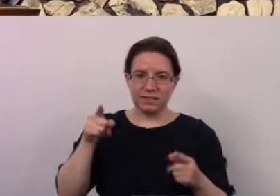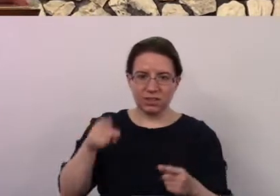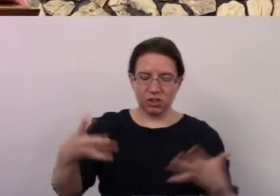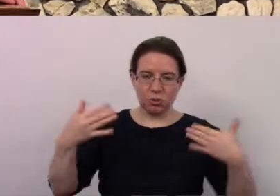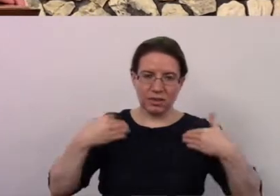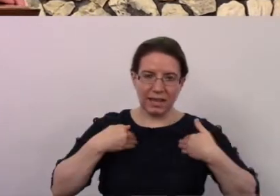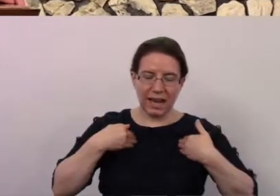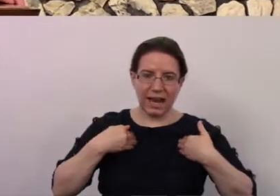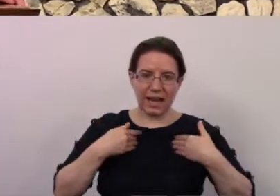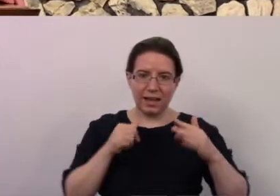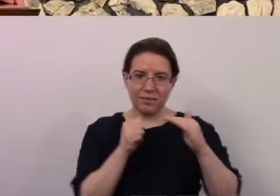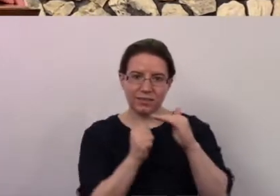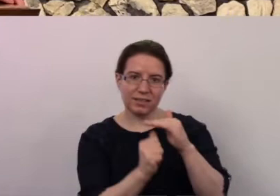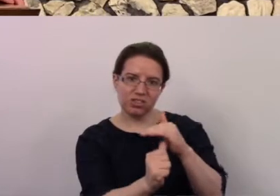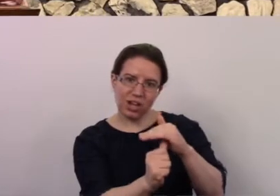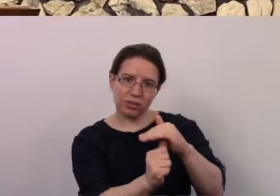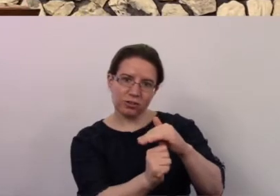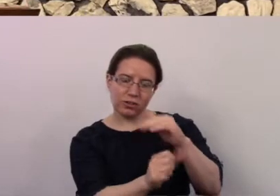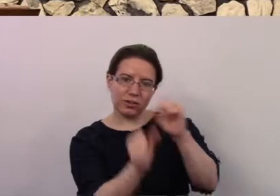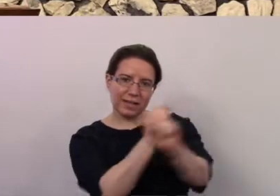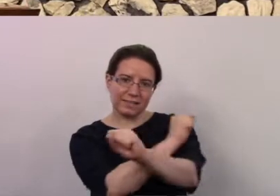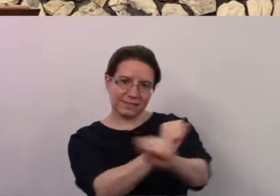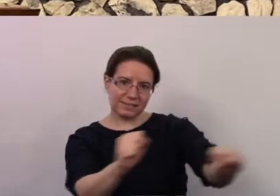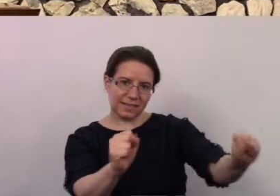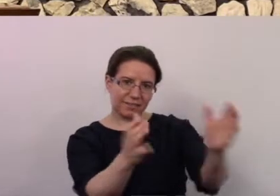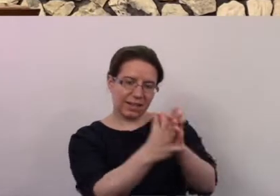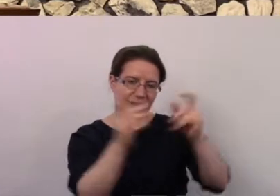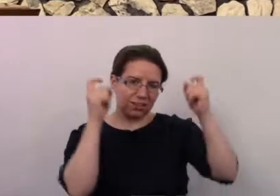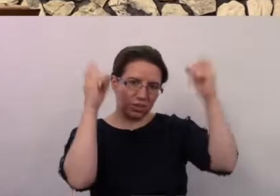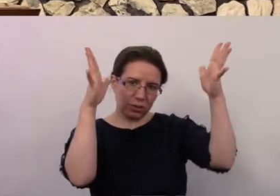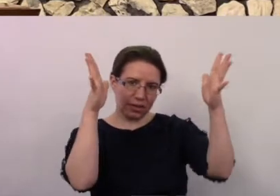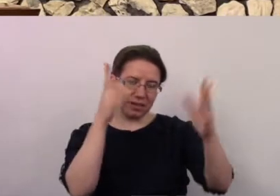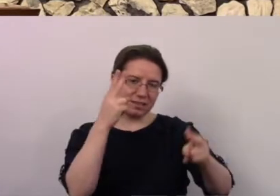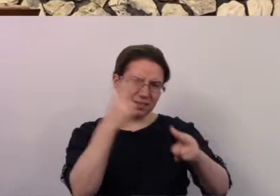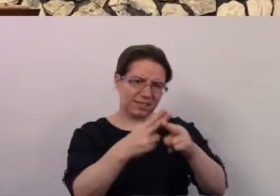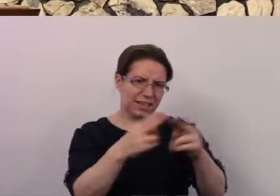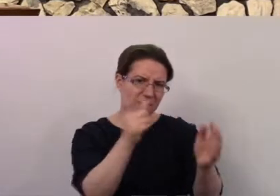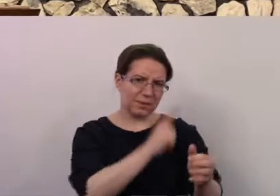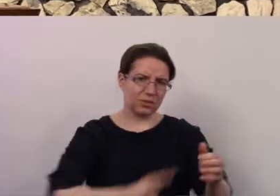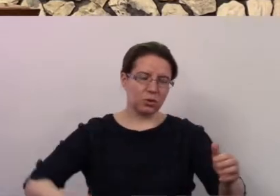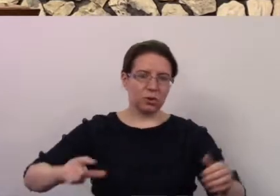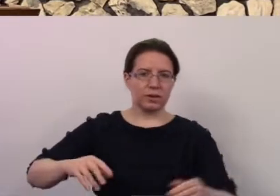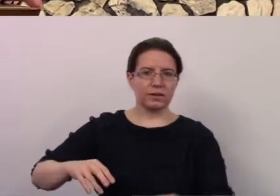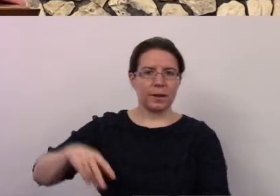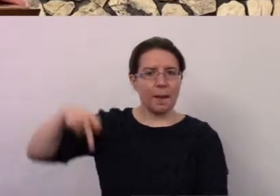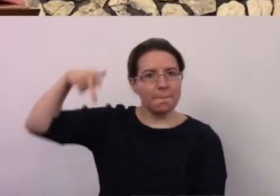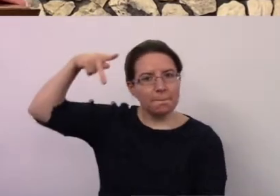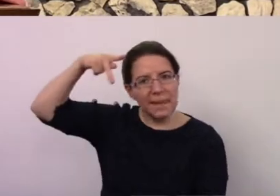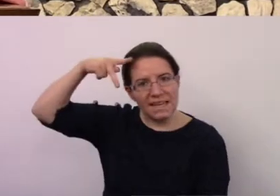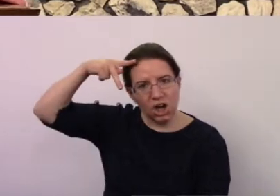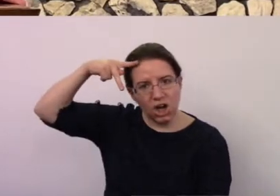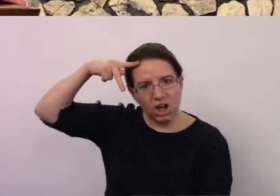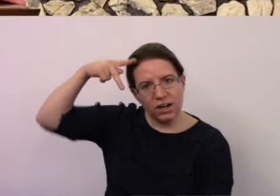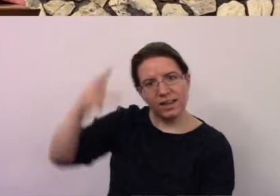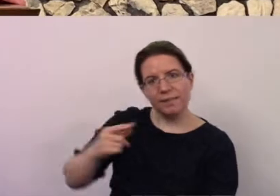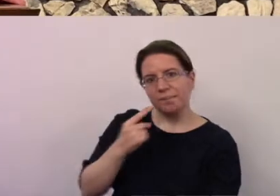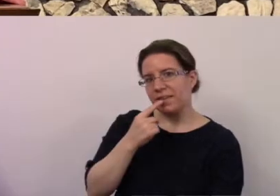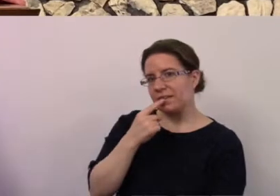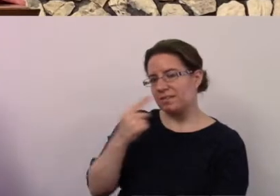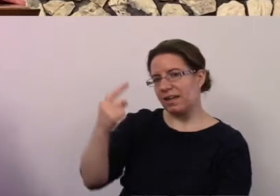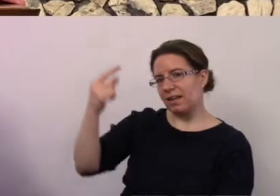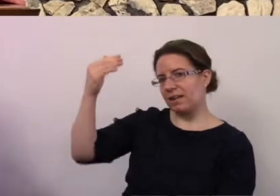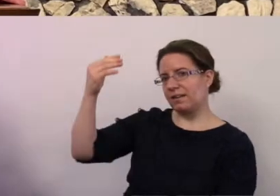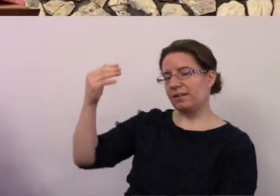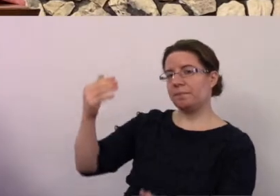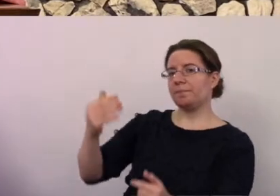world. There's a place where you can run and find shelter and find safety. Hallelujah. That's the name of the